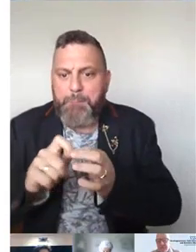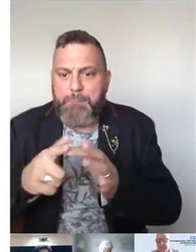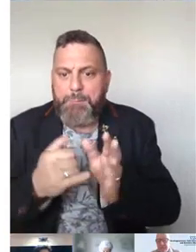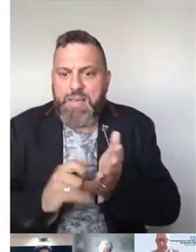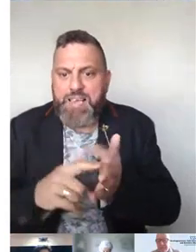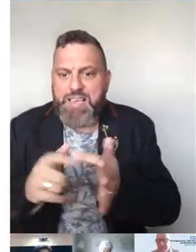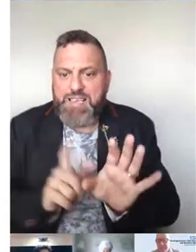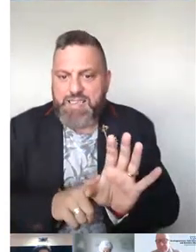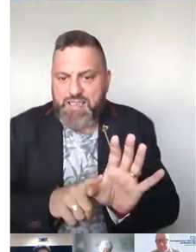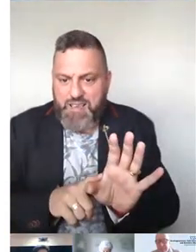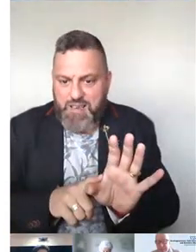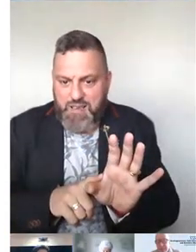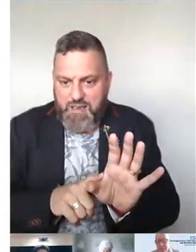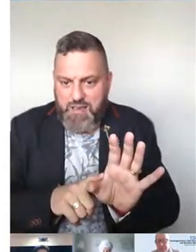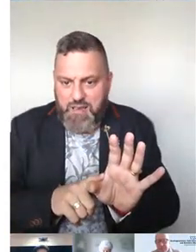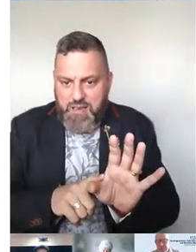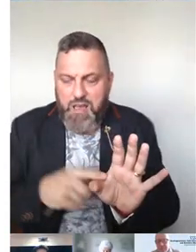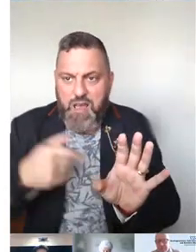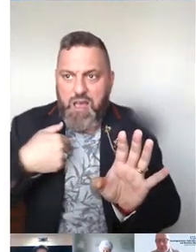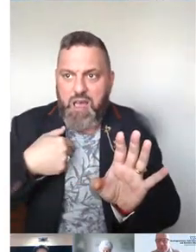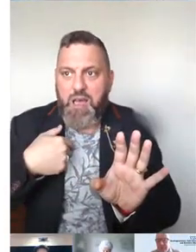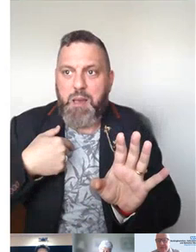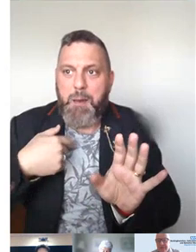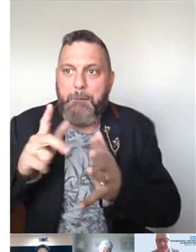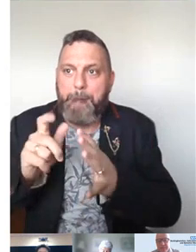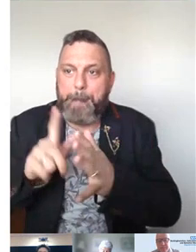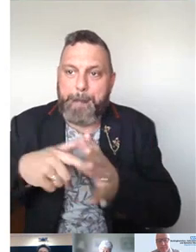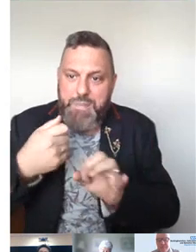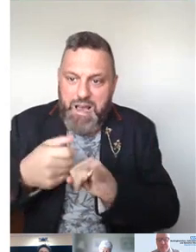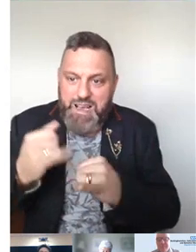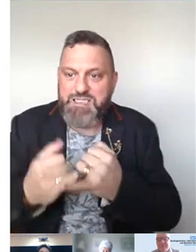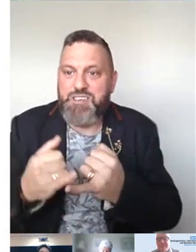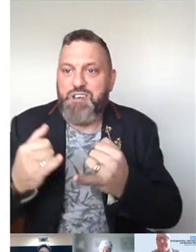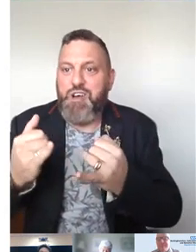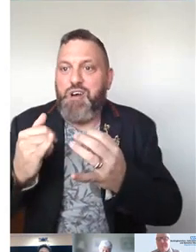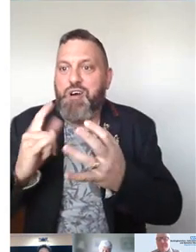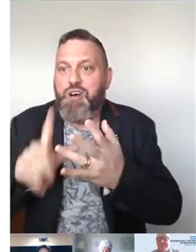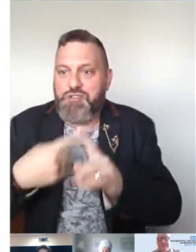Communication Engagement at the Buckinghamshire, Oxfordshire and Berkshire West Integrated Care Board.